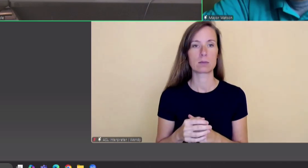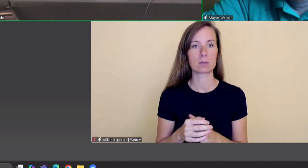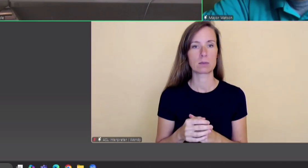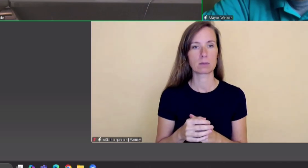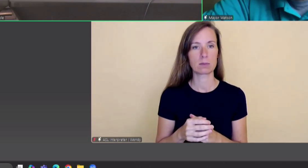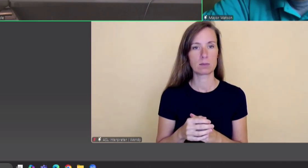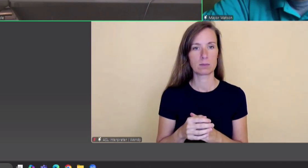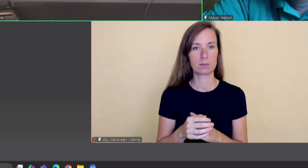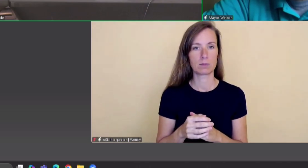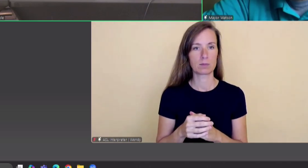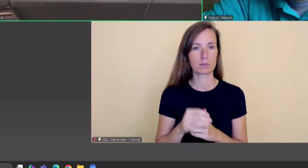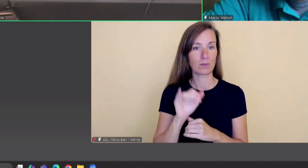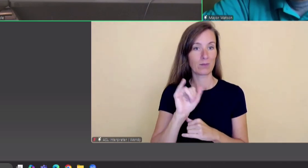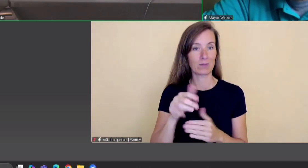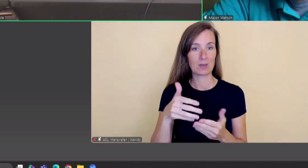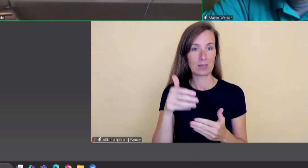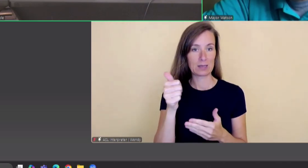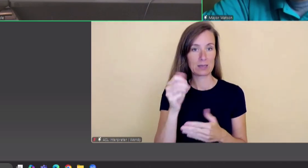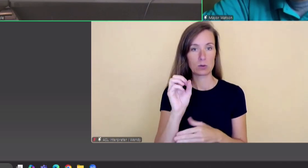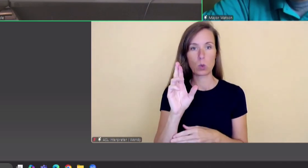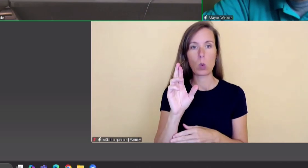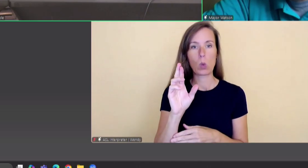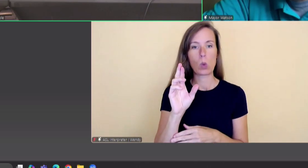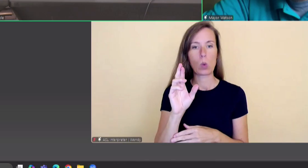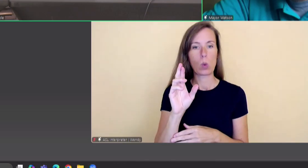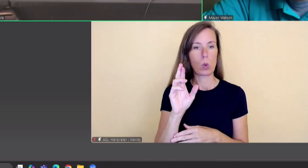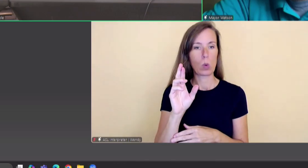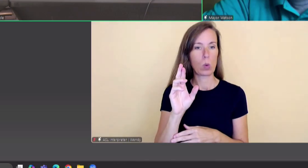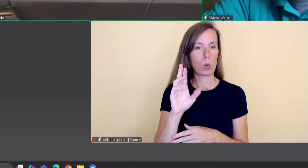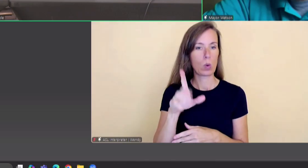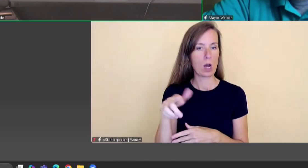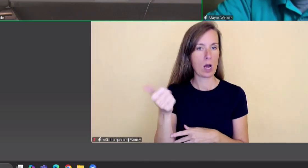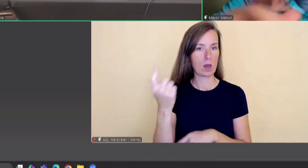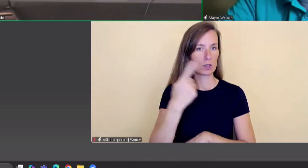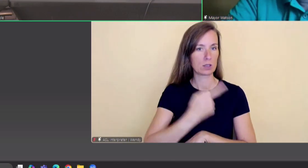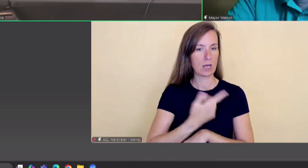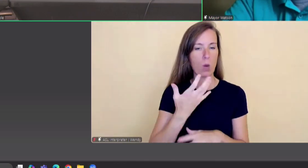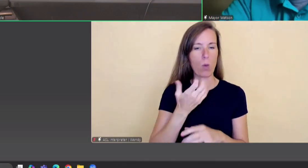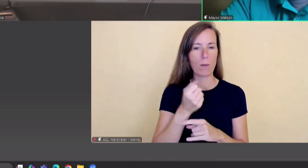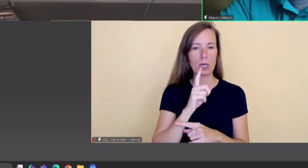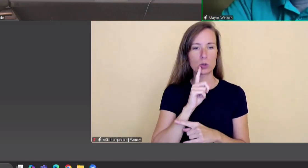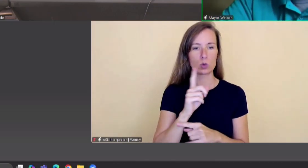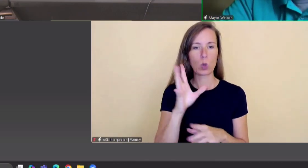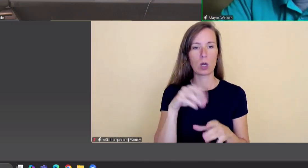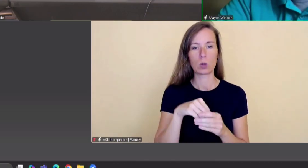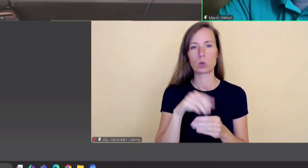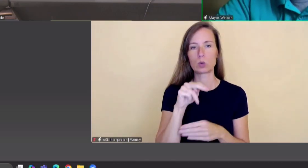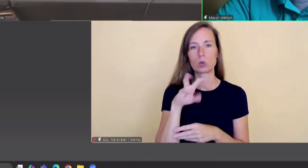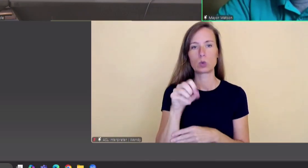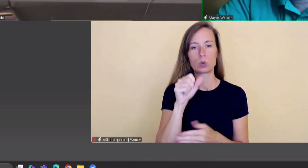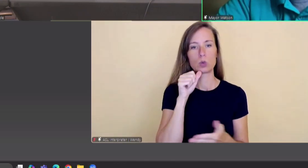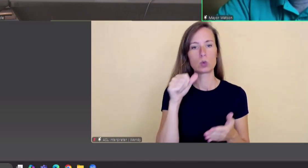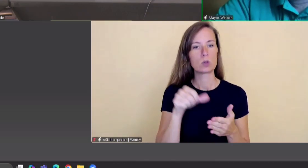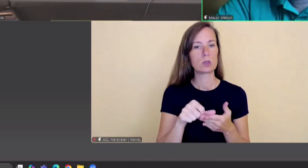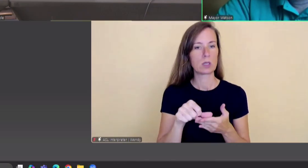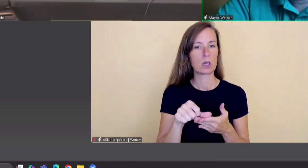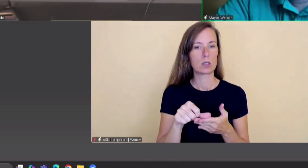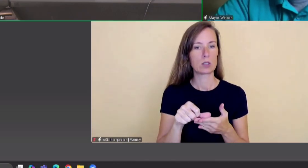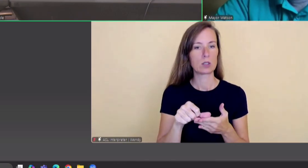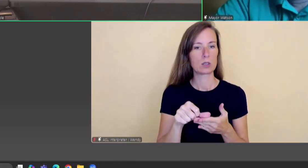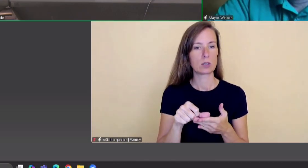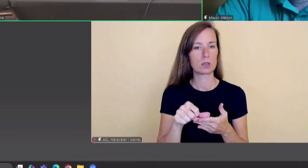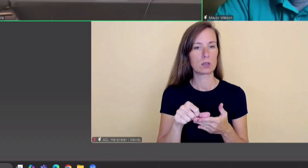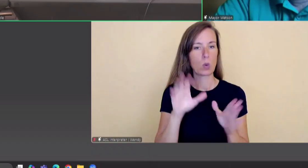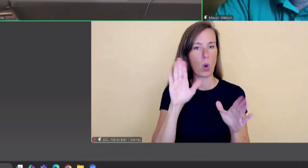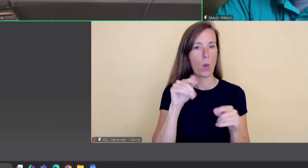If that's easiest, or if there's another date. I just want to make sure it gets into the newsletter, since we were hoping to get it done before school started, and now we won't be able